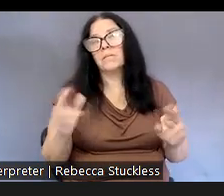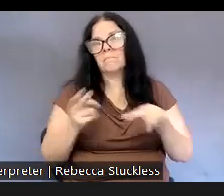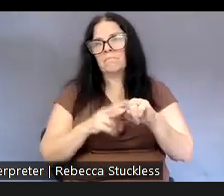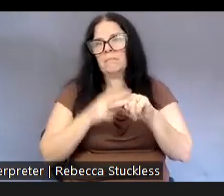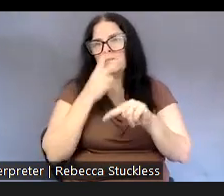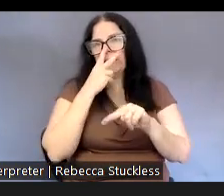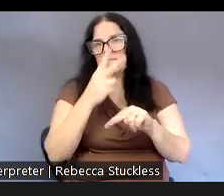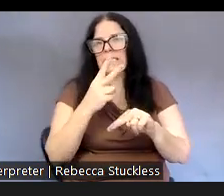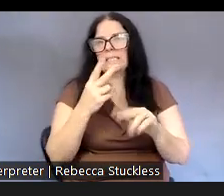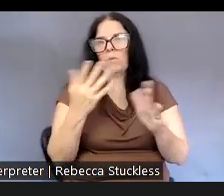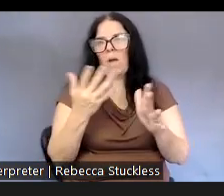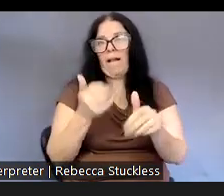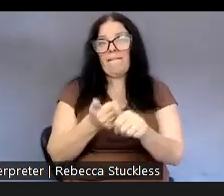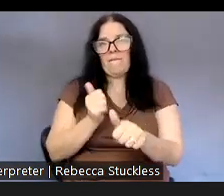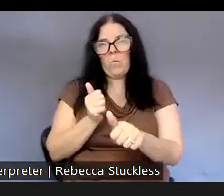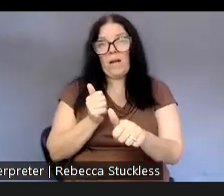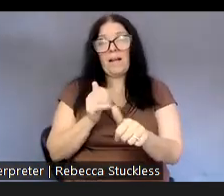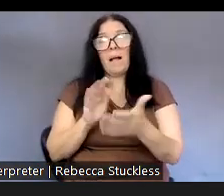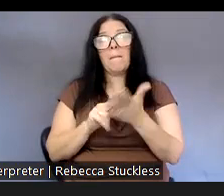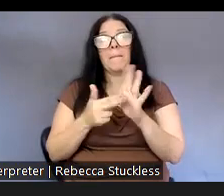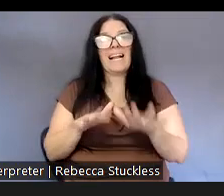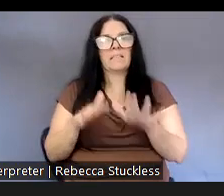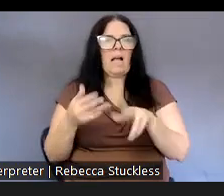anxiety. Well,